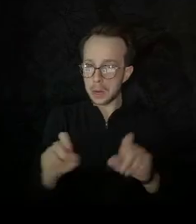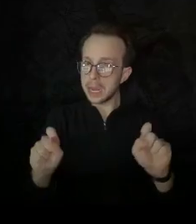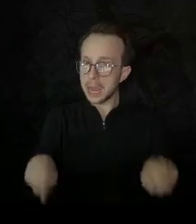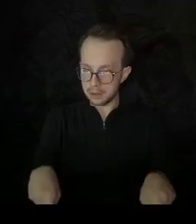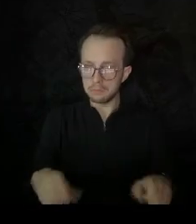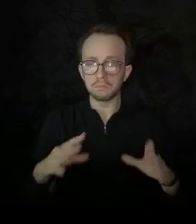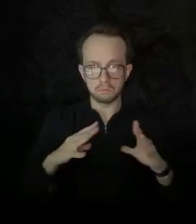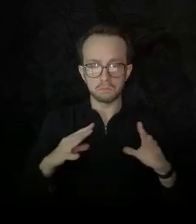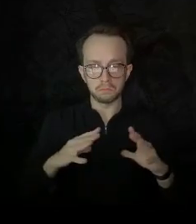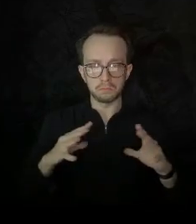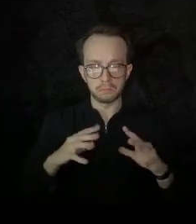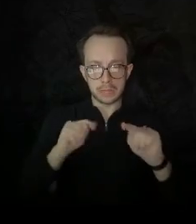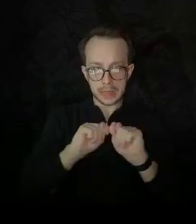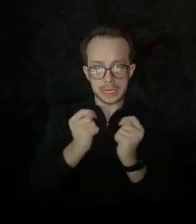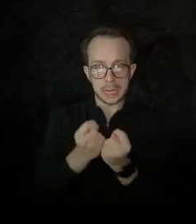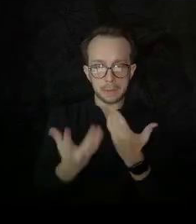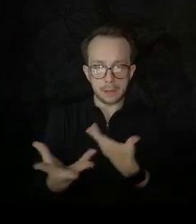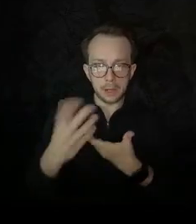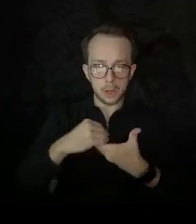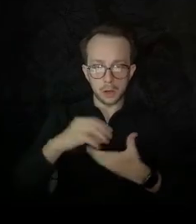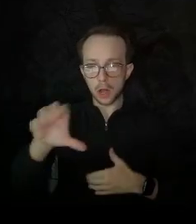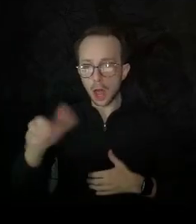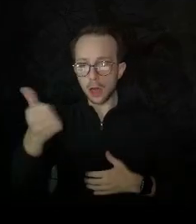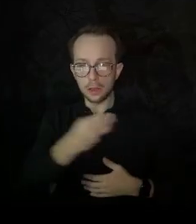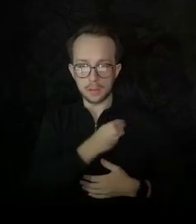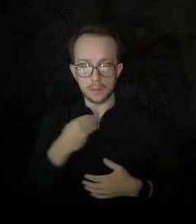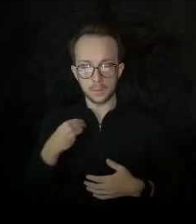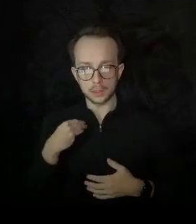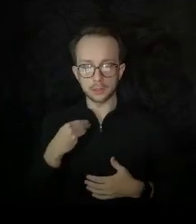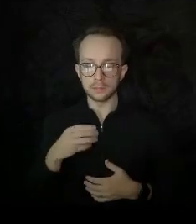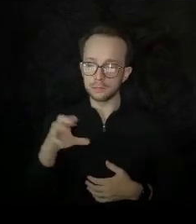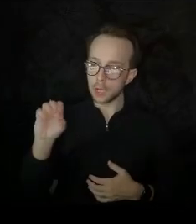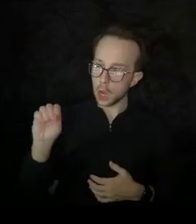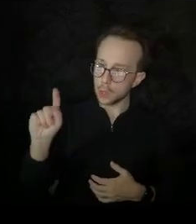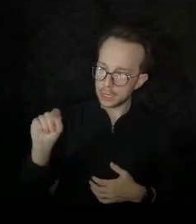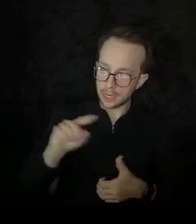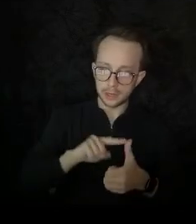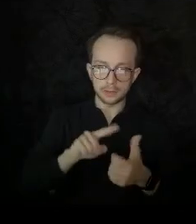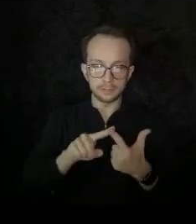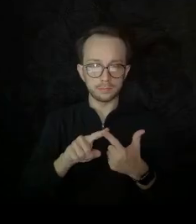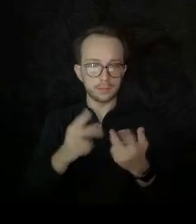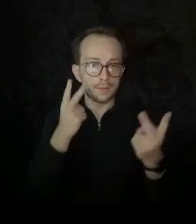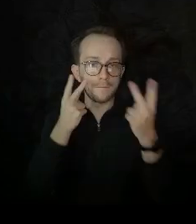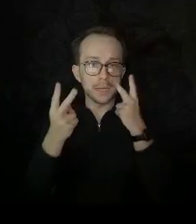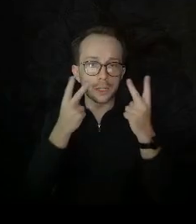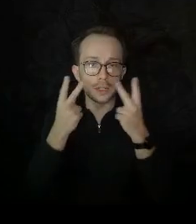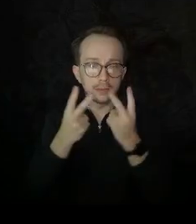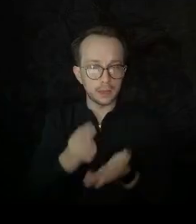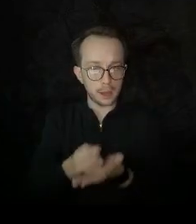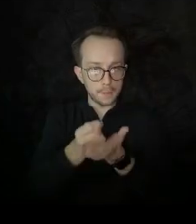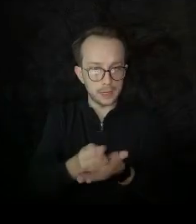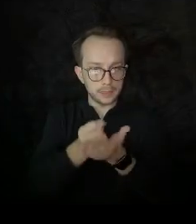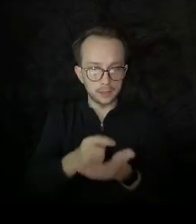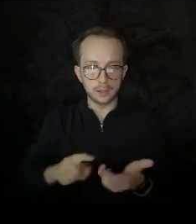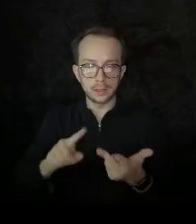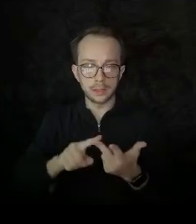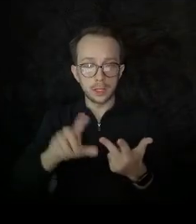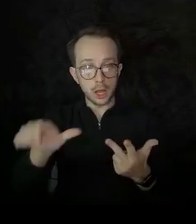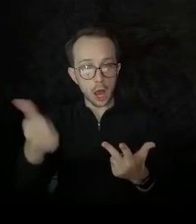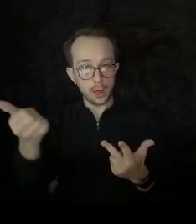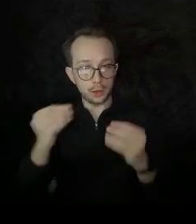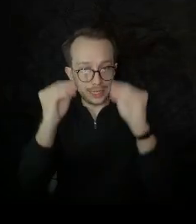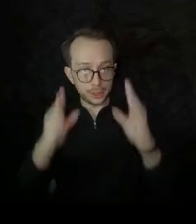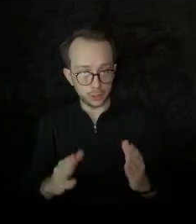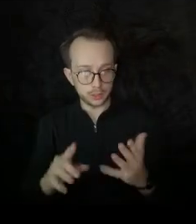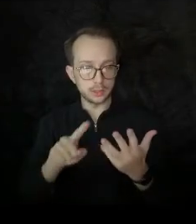The team might include extra members like occupational or vision therapists, more teachers,